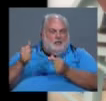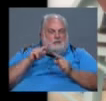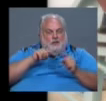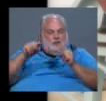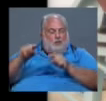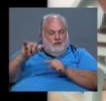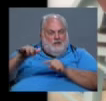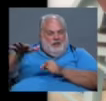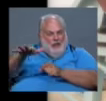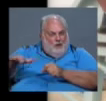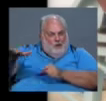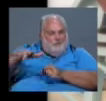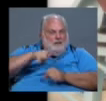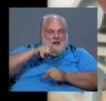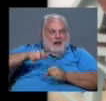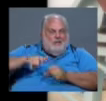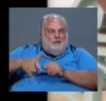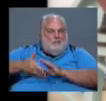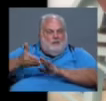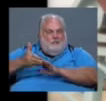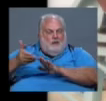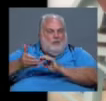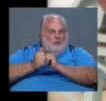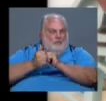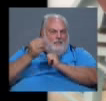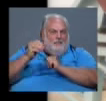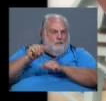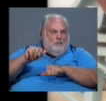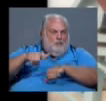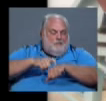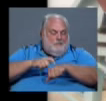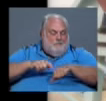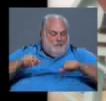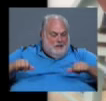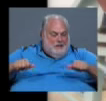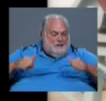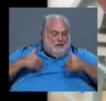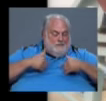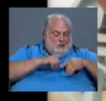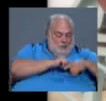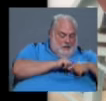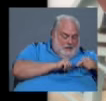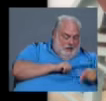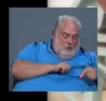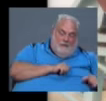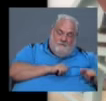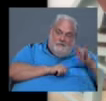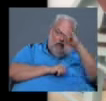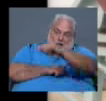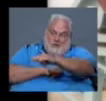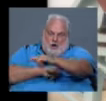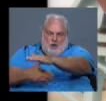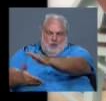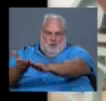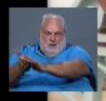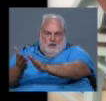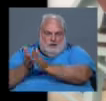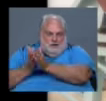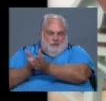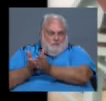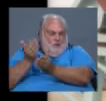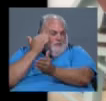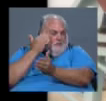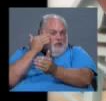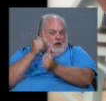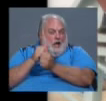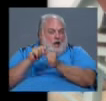region, but we will not necessarily operate with them all the time. And so this gives a capability to where, again, if we know that a group of ships is coming through an area,